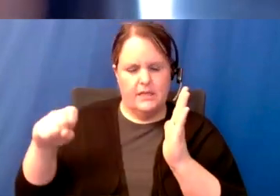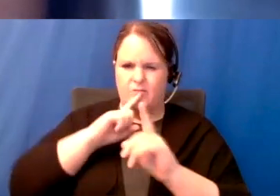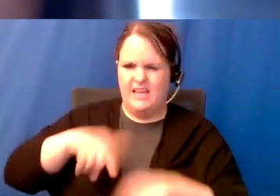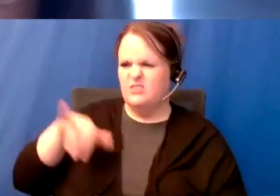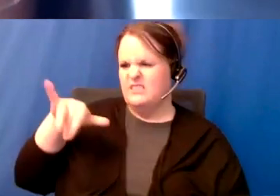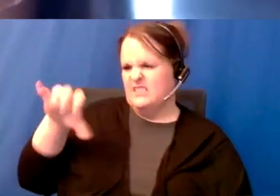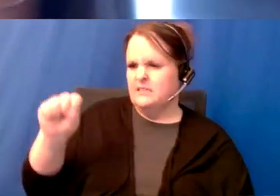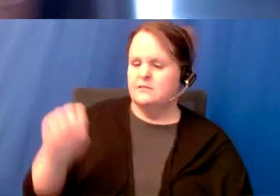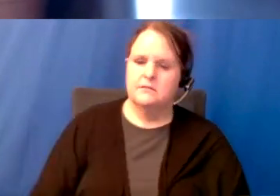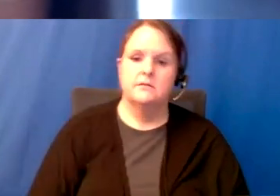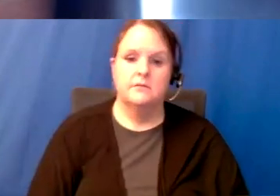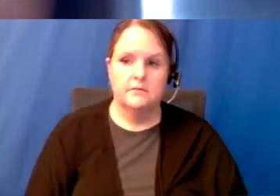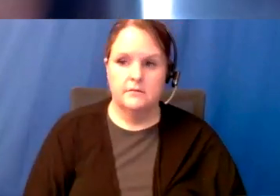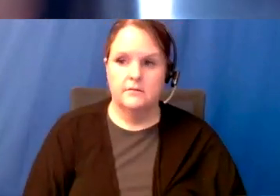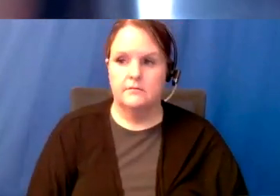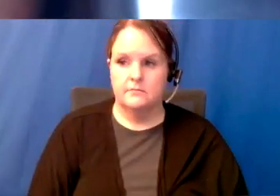yes.